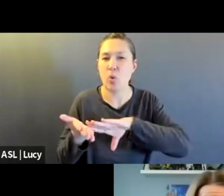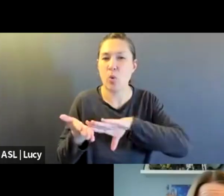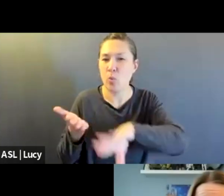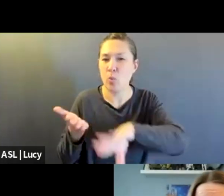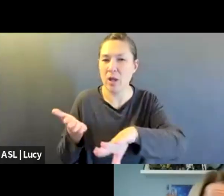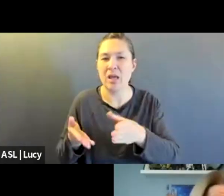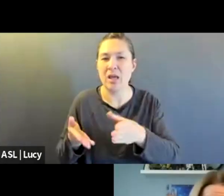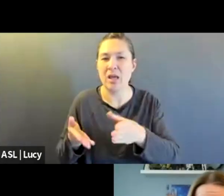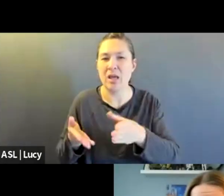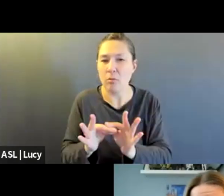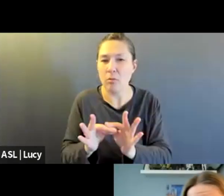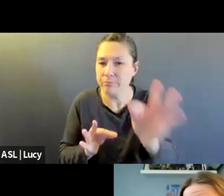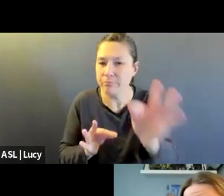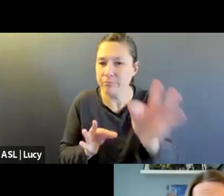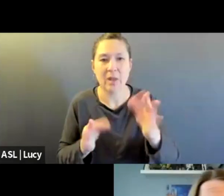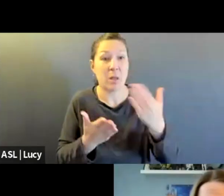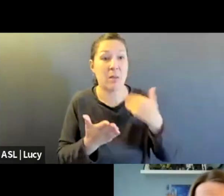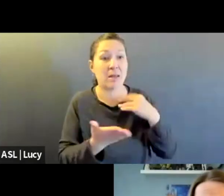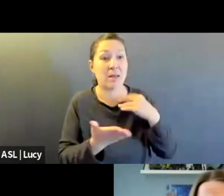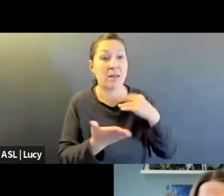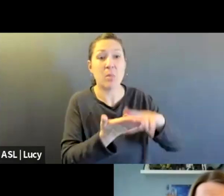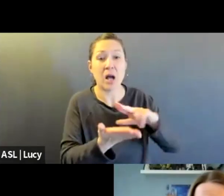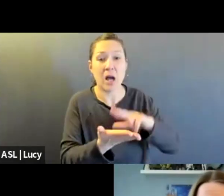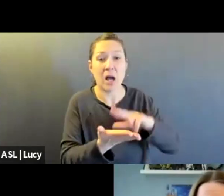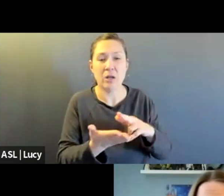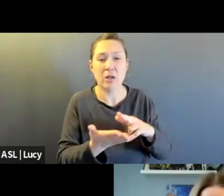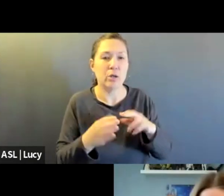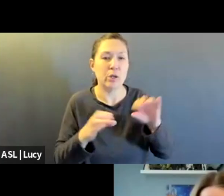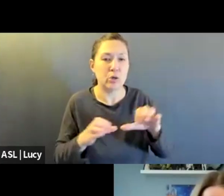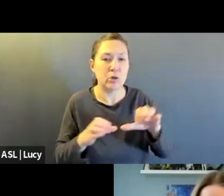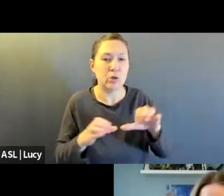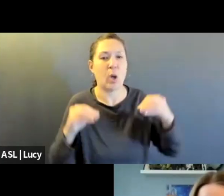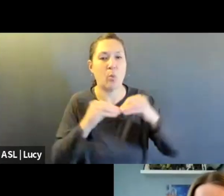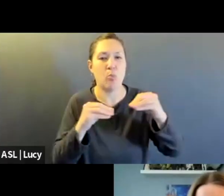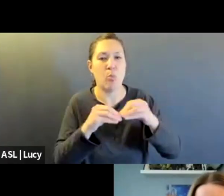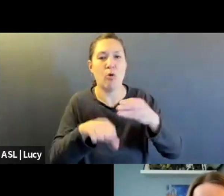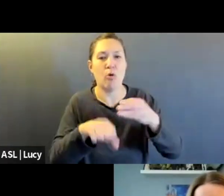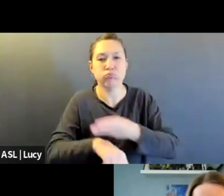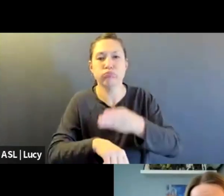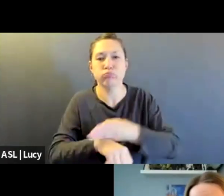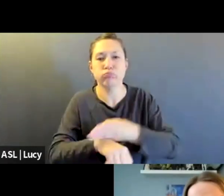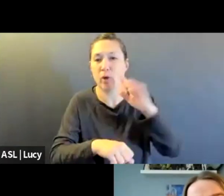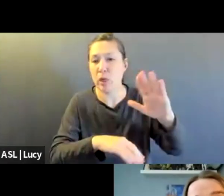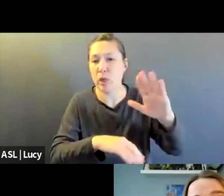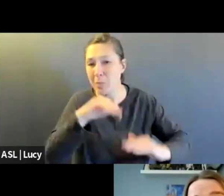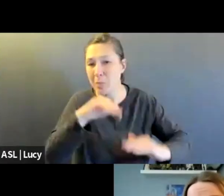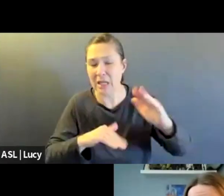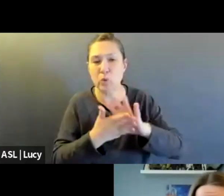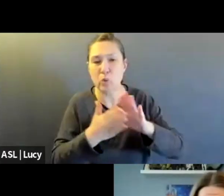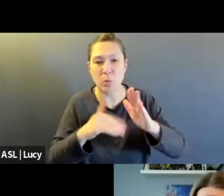that funding. They had contracts or were doing HVAC upgrades to their buildings and just needed more